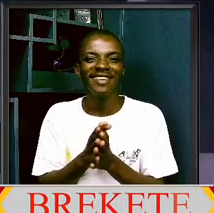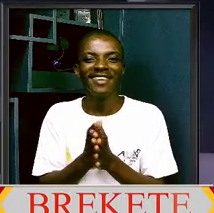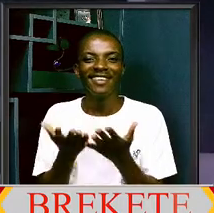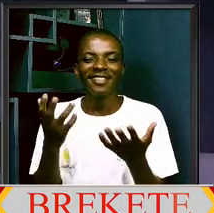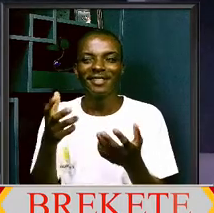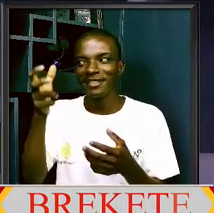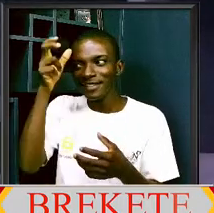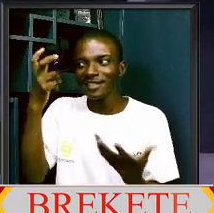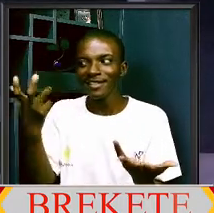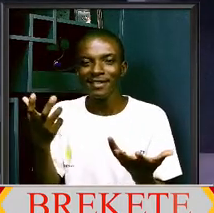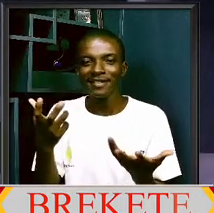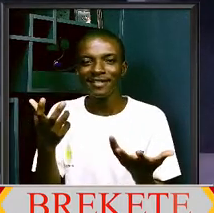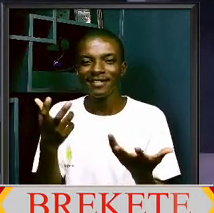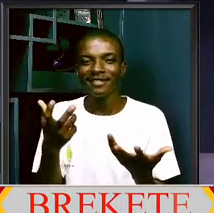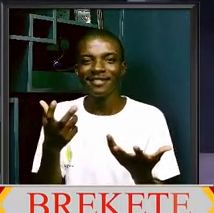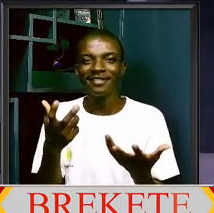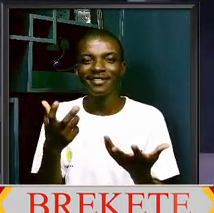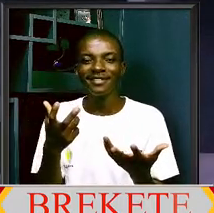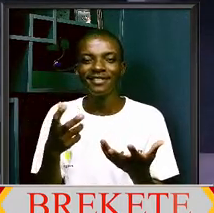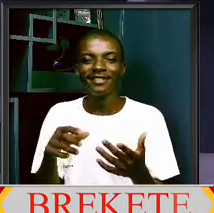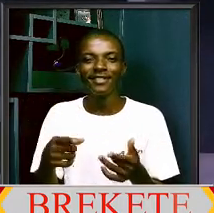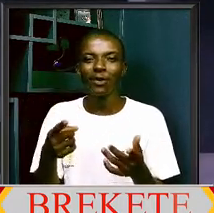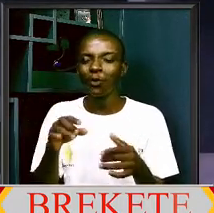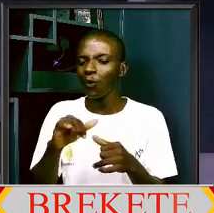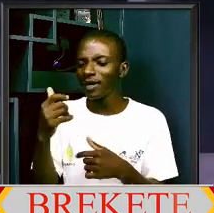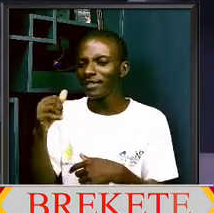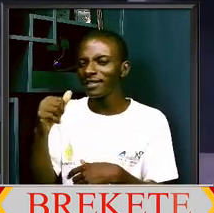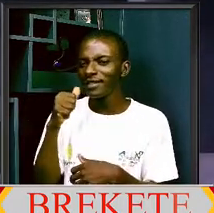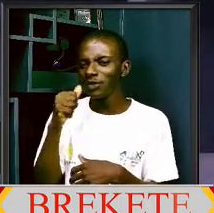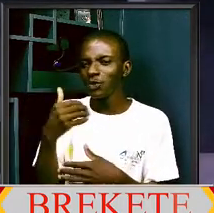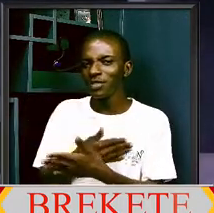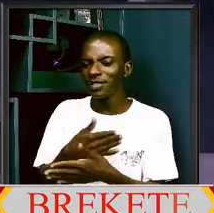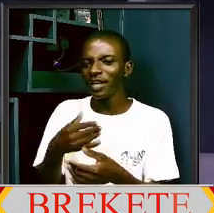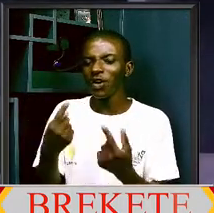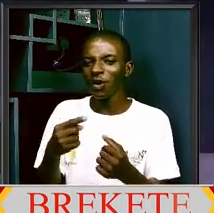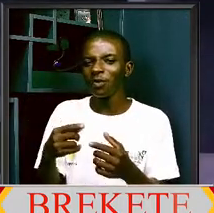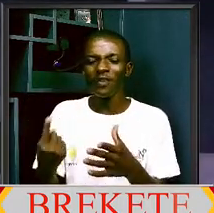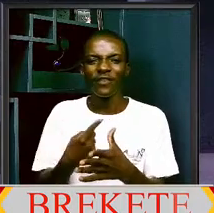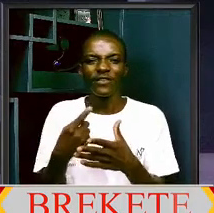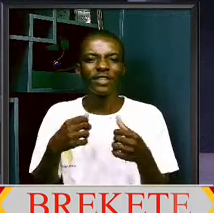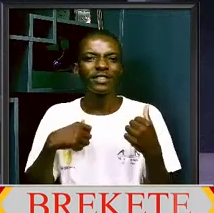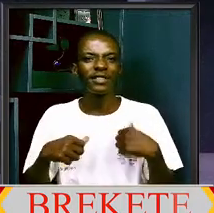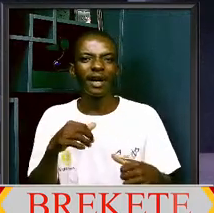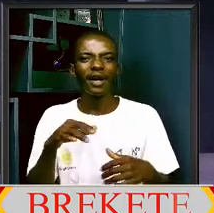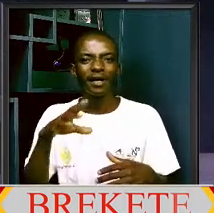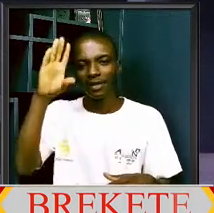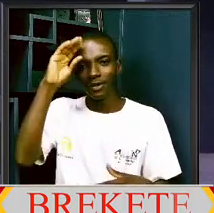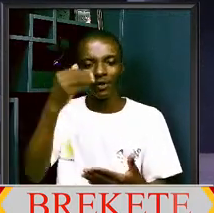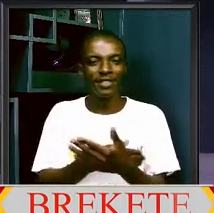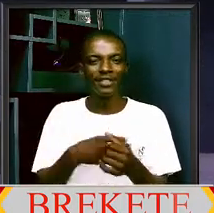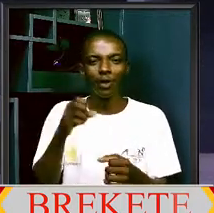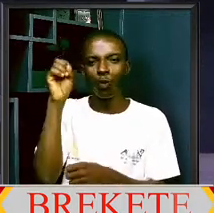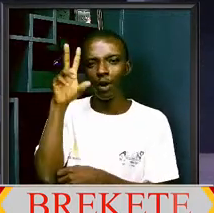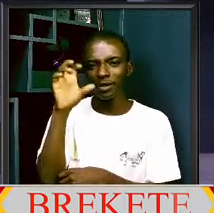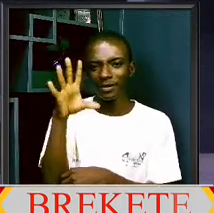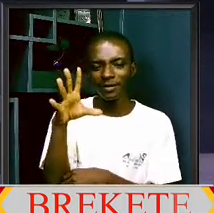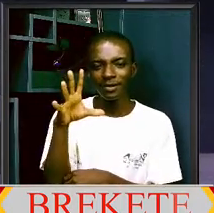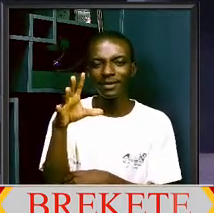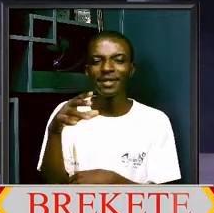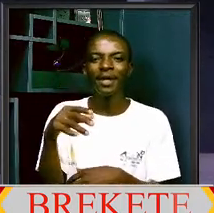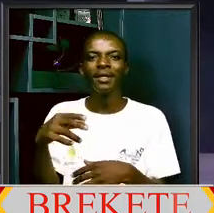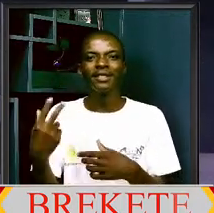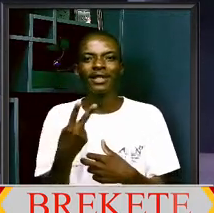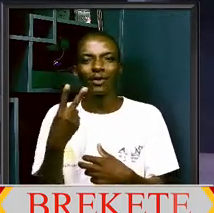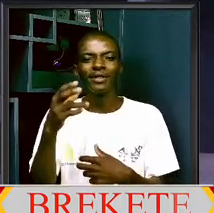devil one woman she come first drama her son now winch second drama